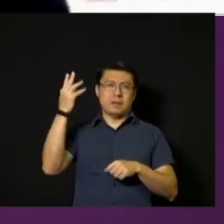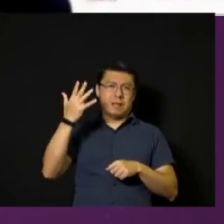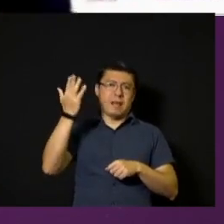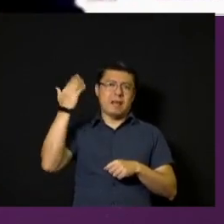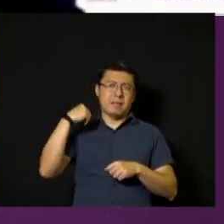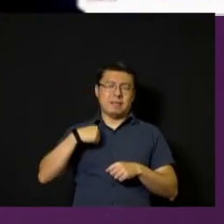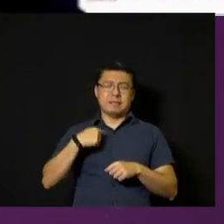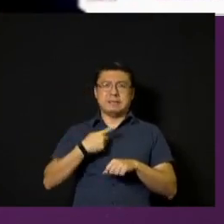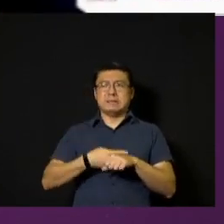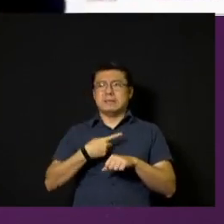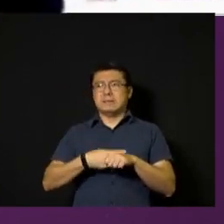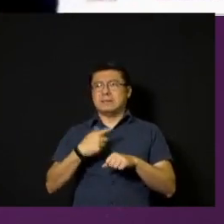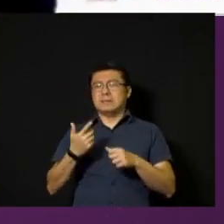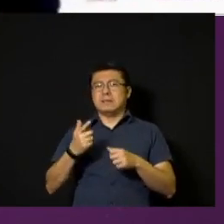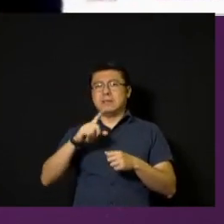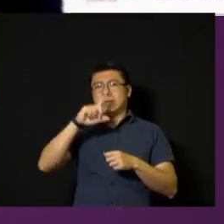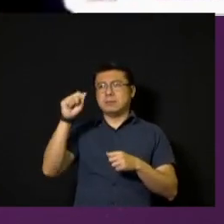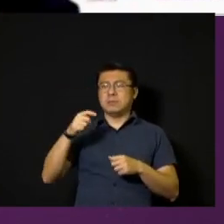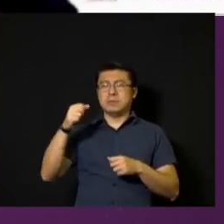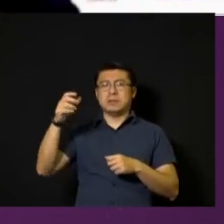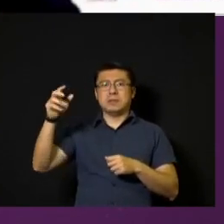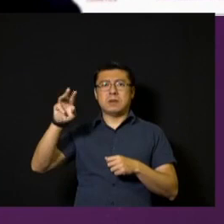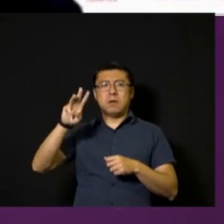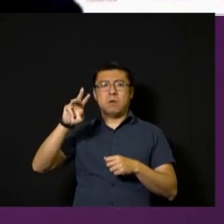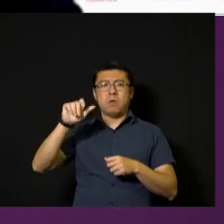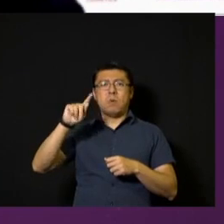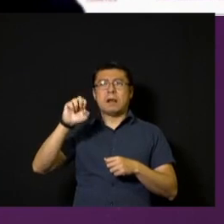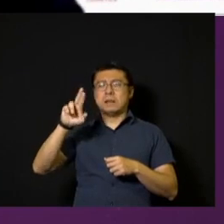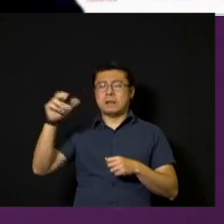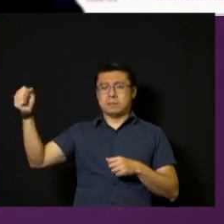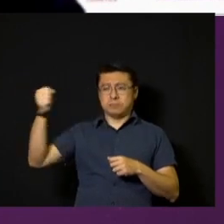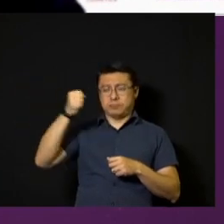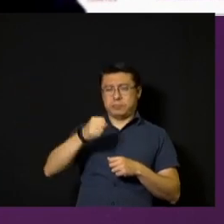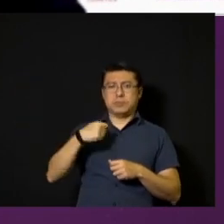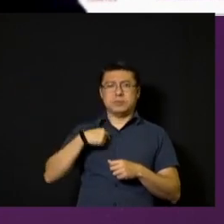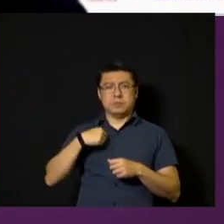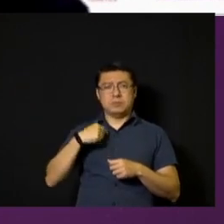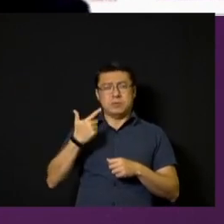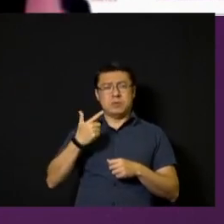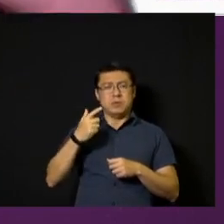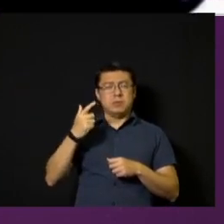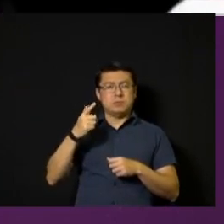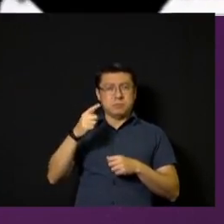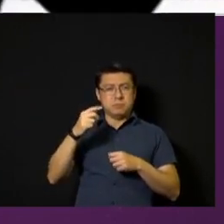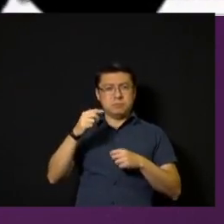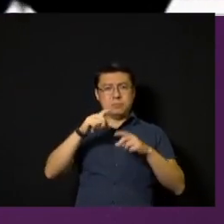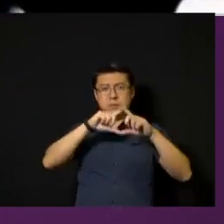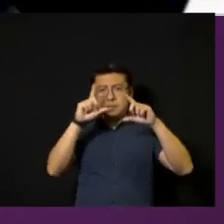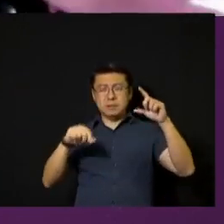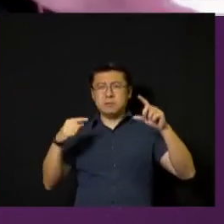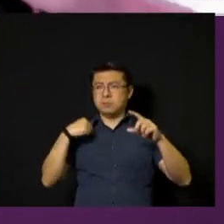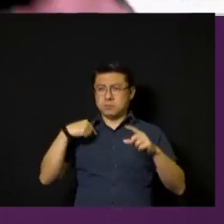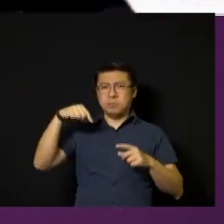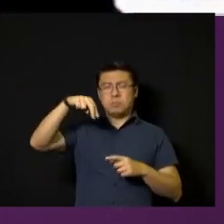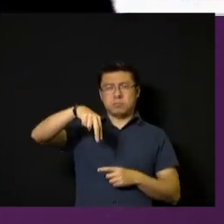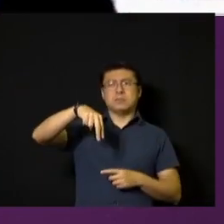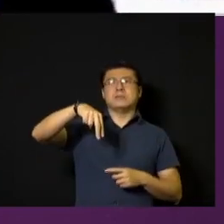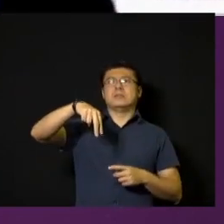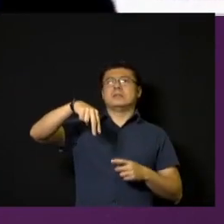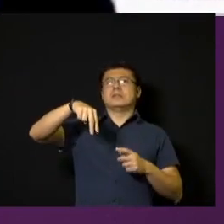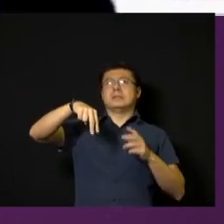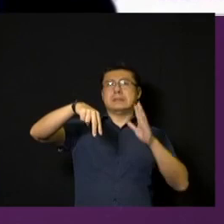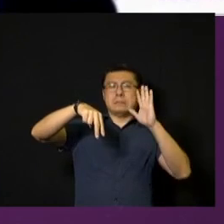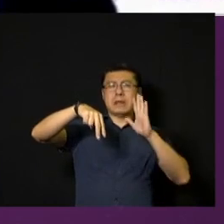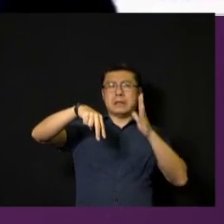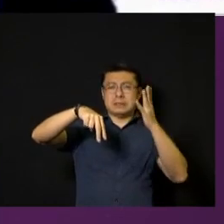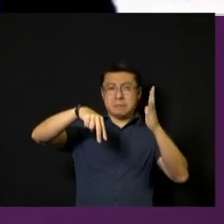in public. And when I came to this company, the first thing that Walter tells me, the first national event, that was the hand